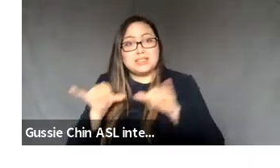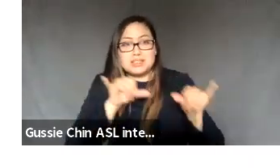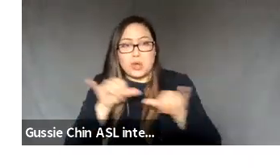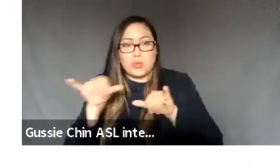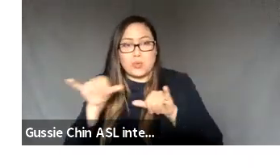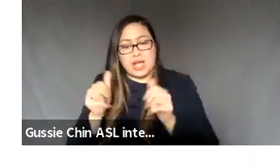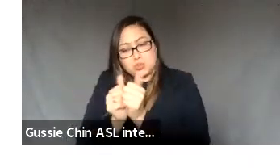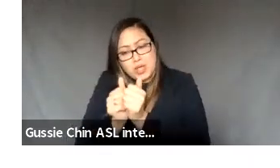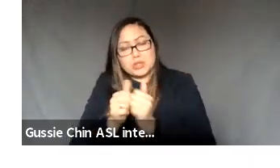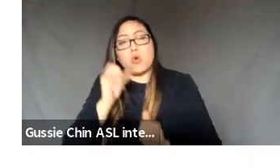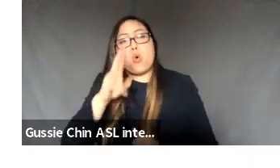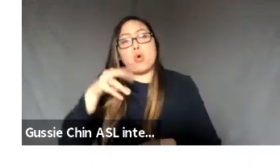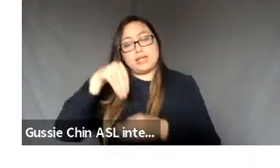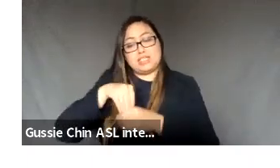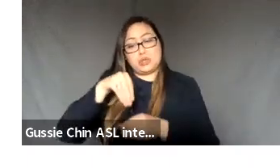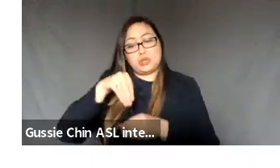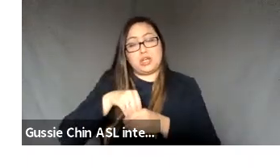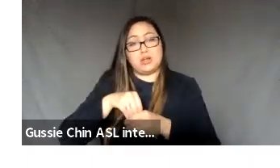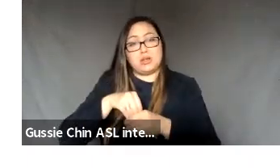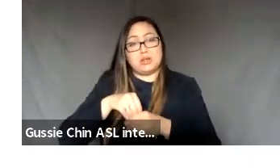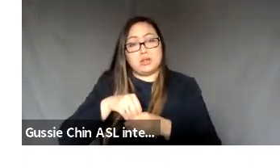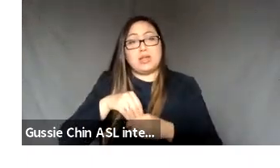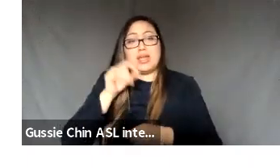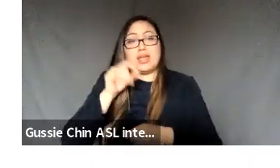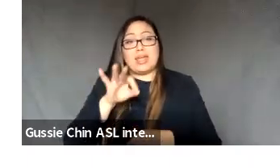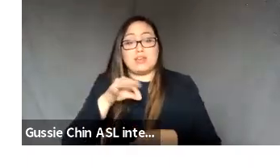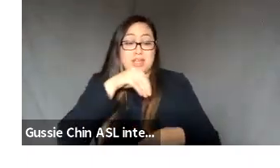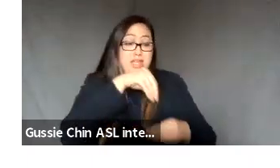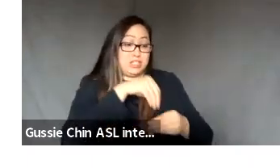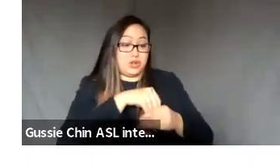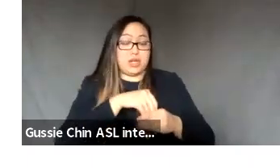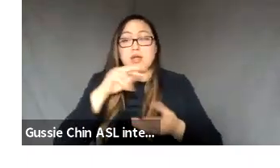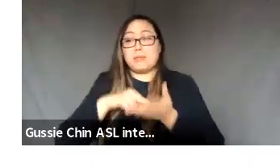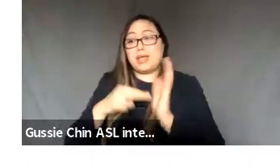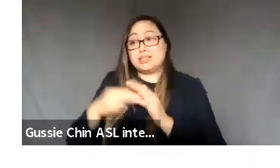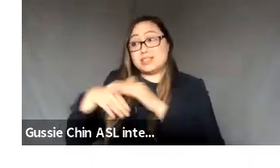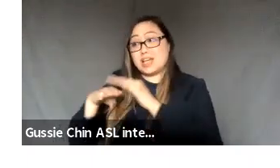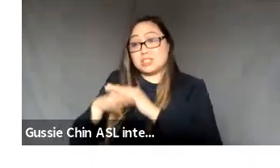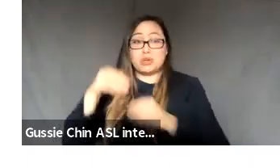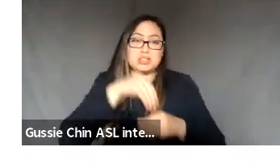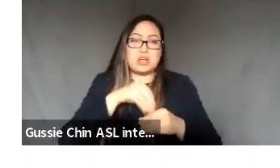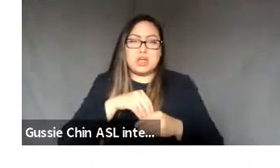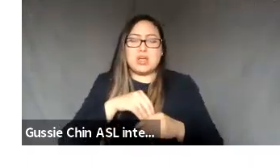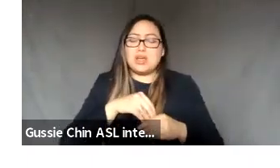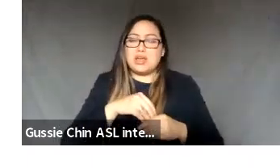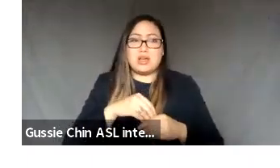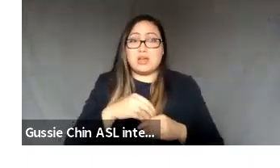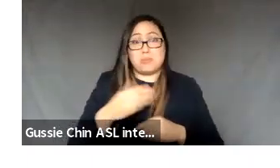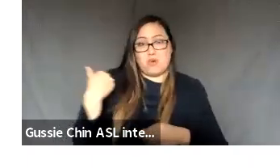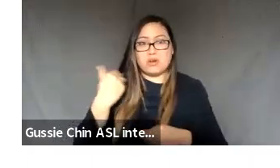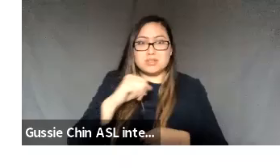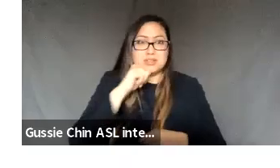or be interior if that common circulation path is interior. And so it's so important as an integration